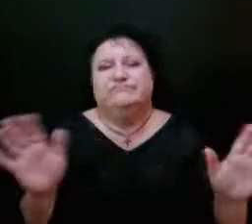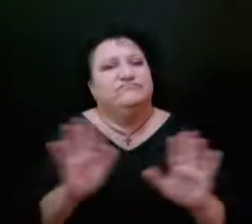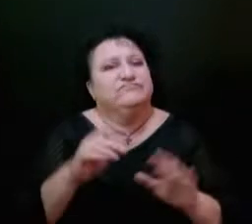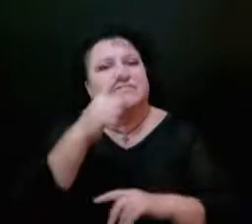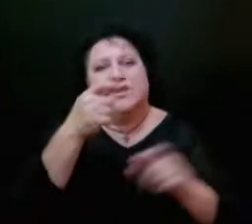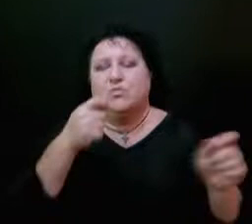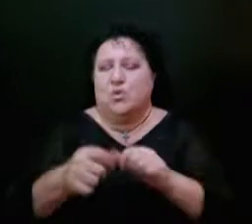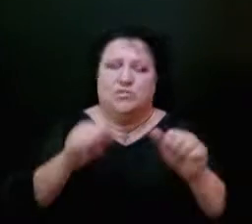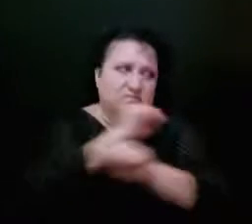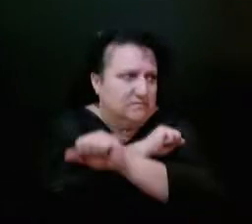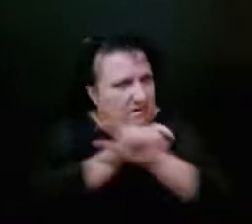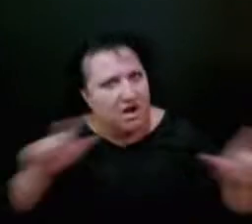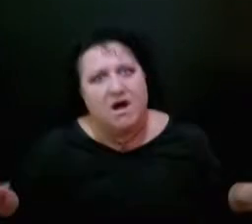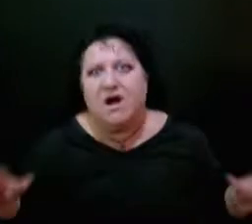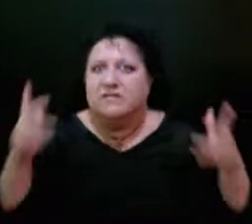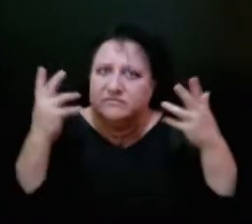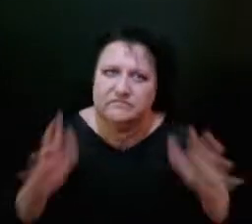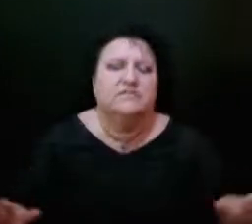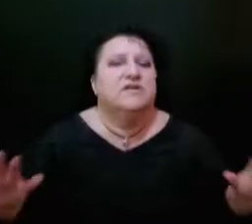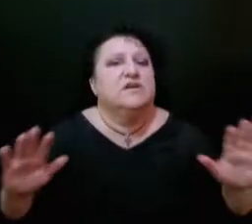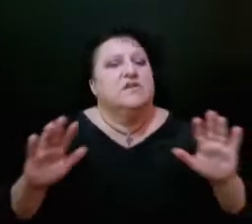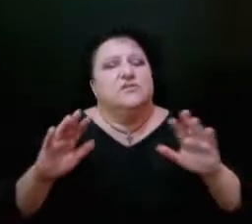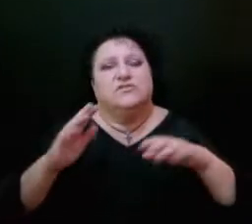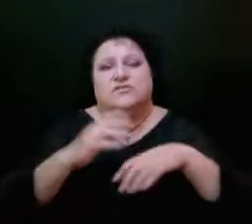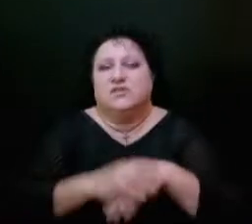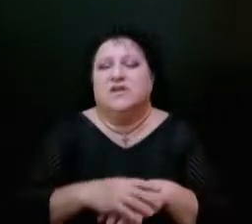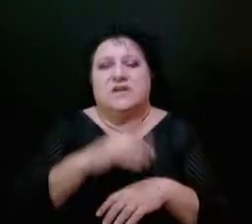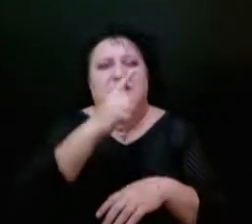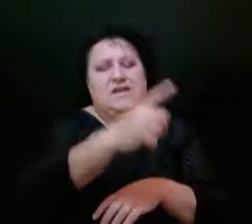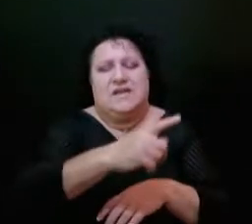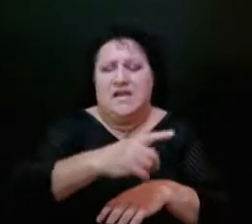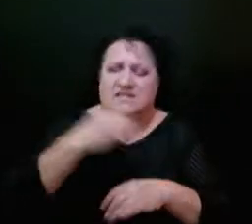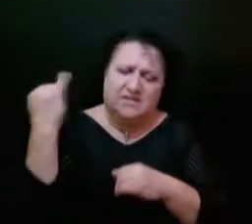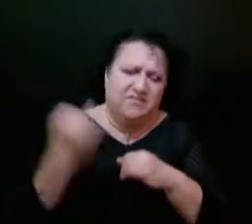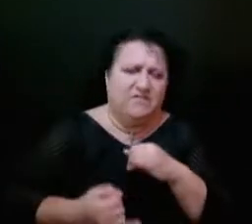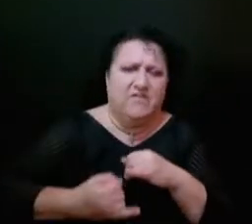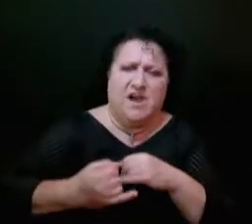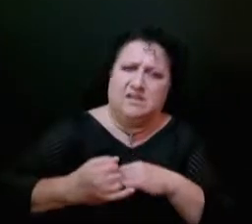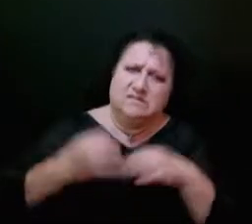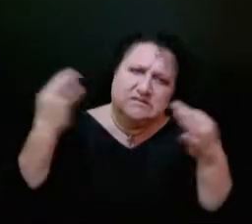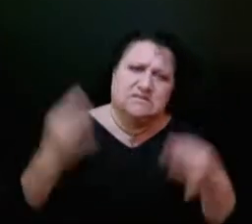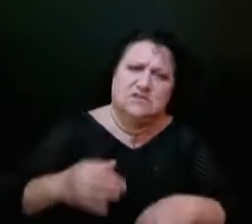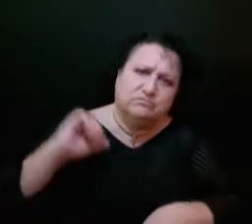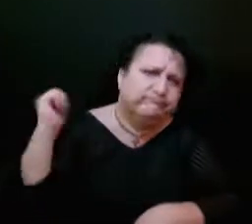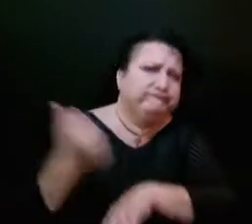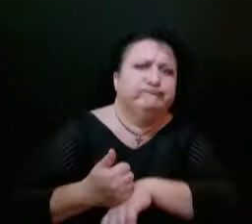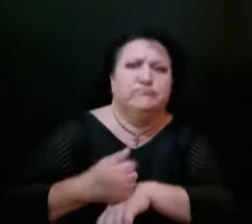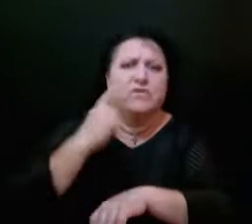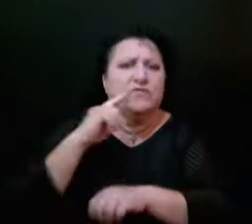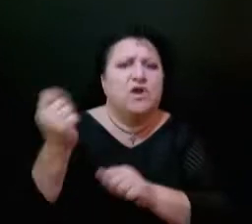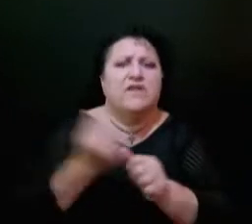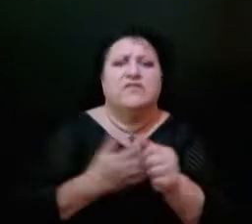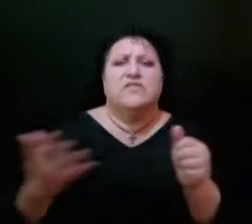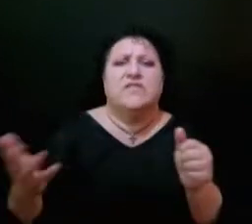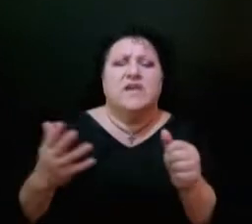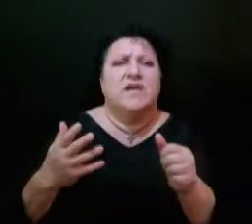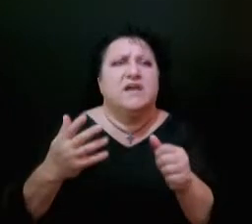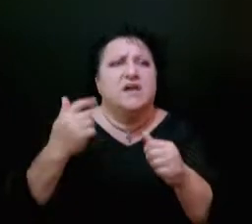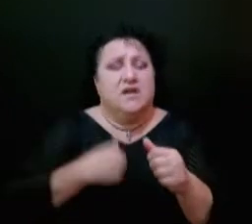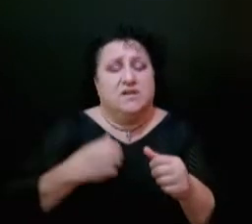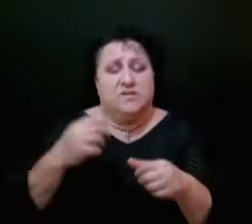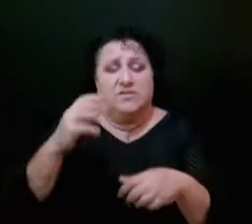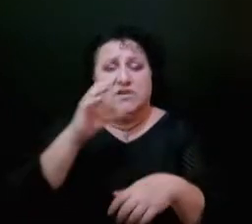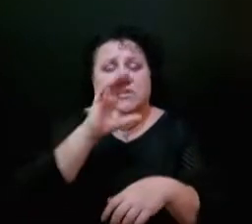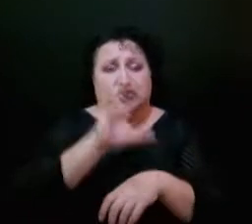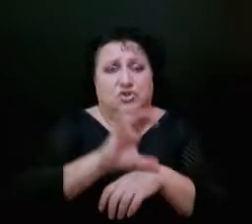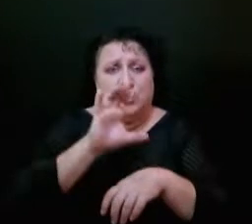charge of it all, has the final word on everything. At the center of all of this, Christ rules the church. The church,